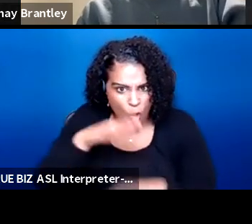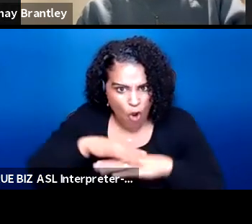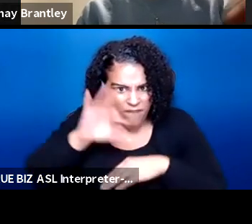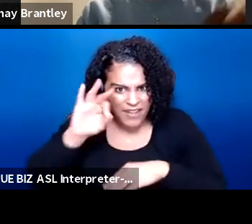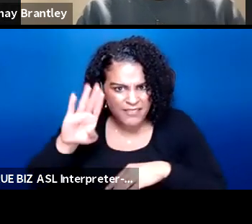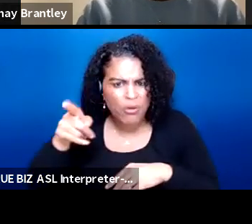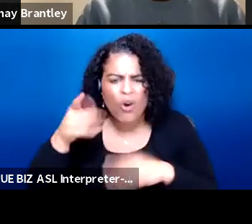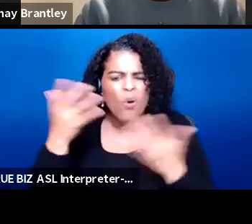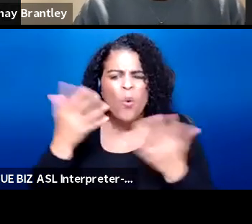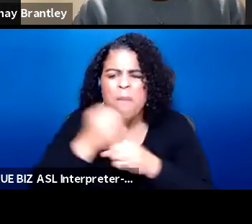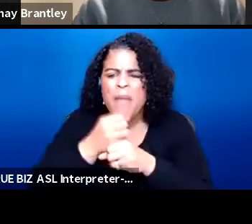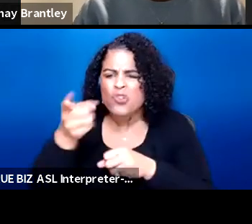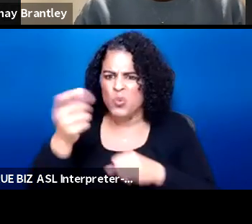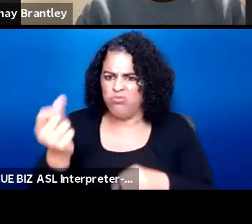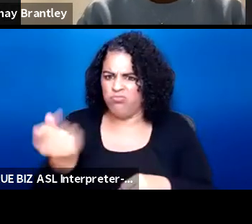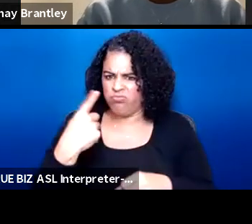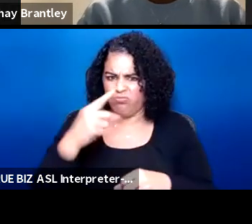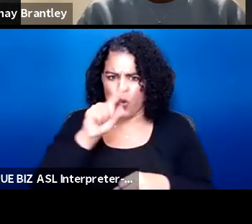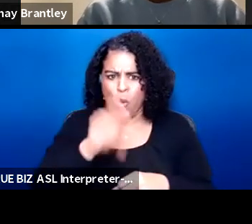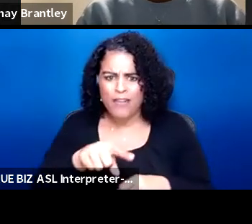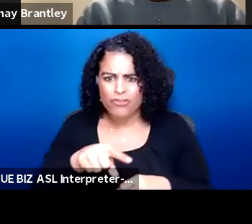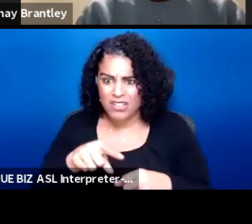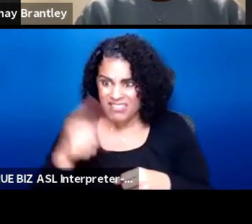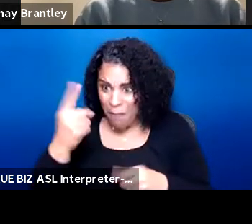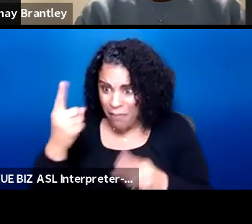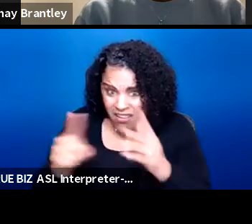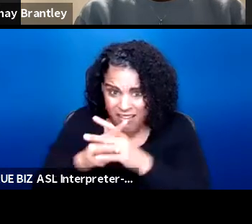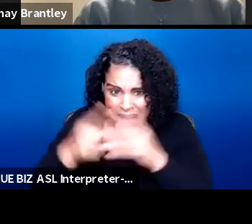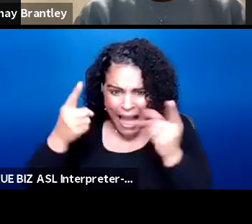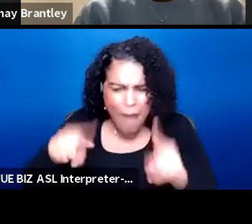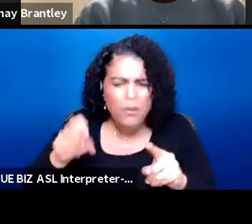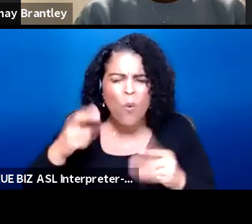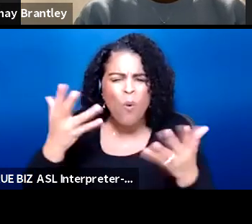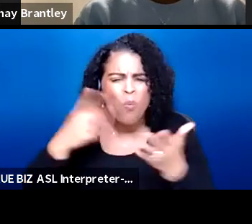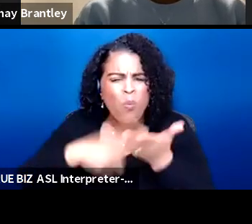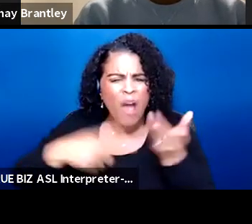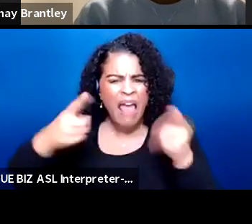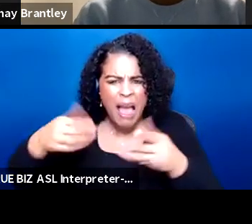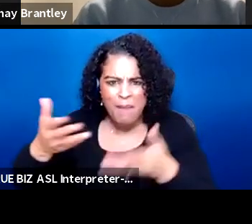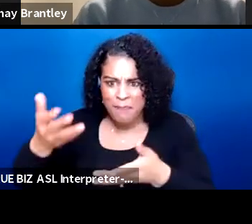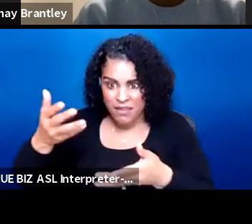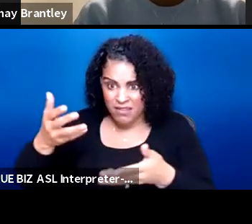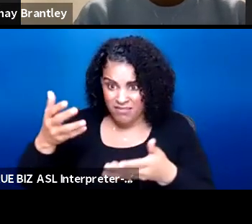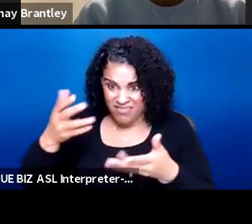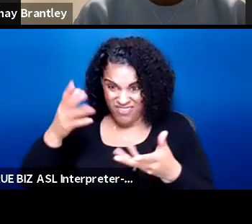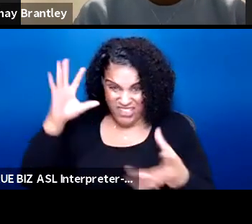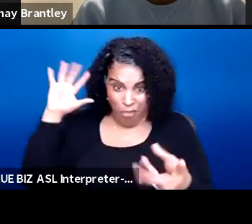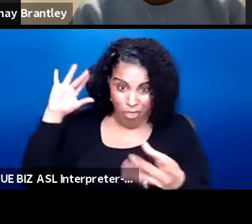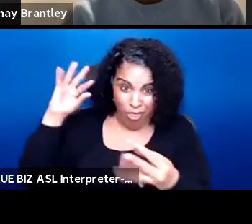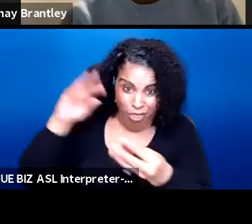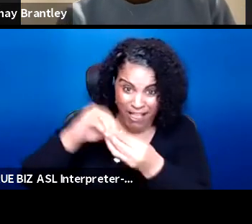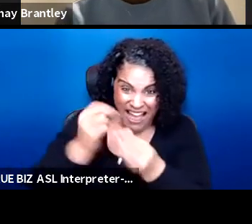you want to pop that question up? Did something happen, or was it just everything happening?